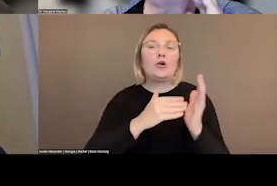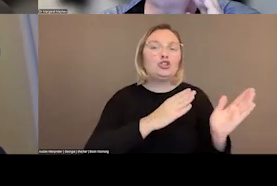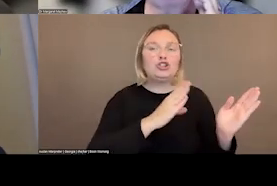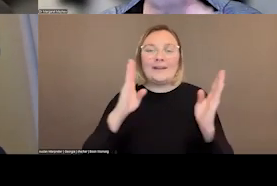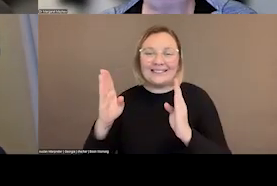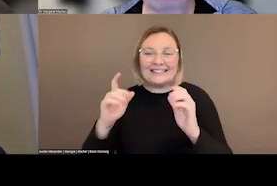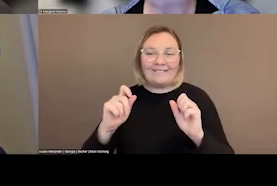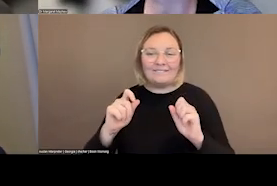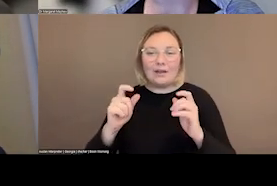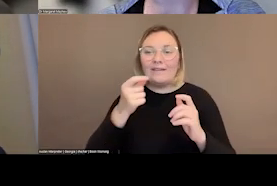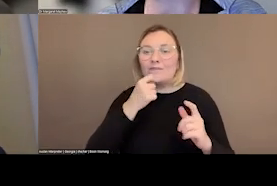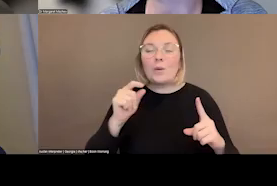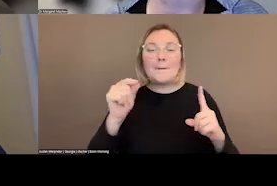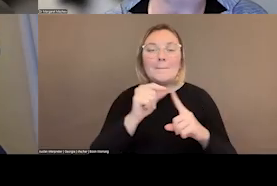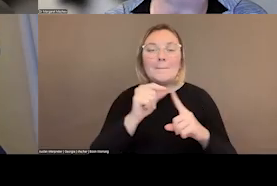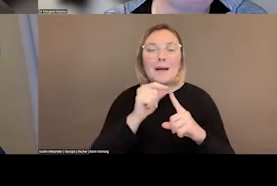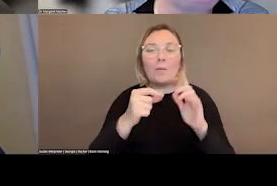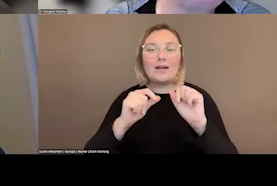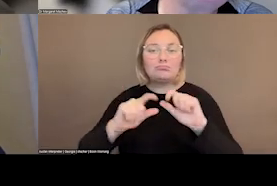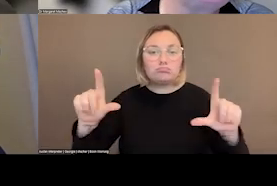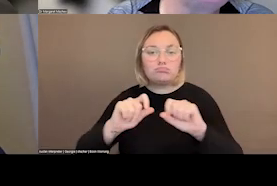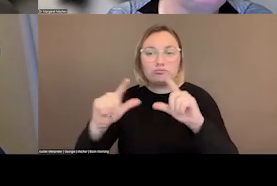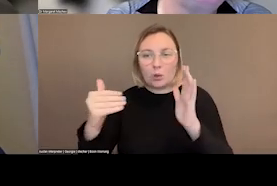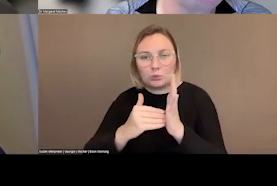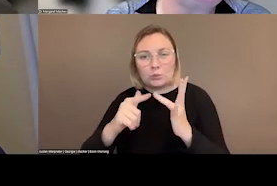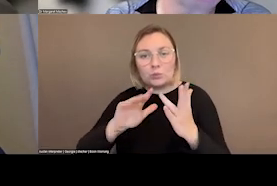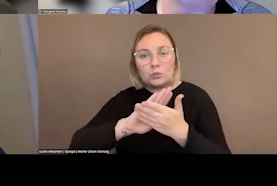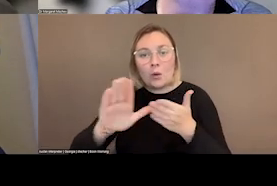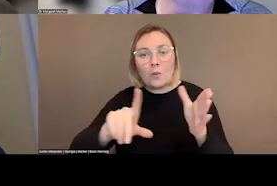there's a couple of PowerPoint slides, Zohar. I think it was